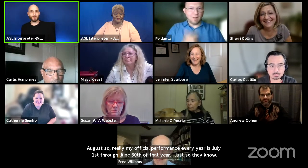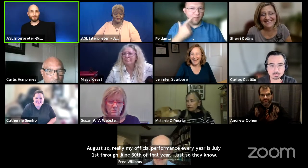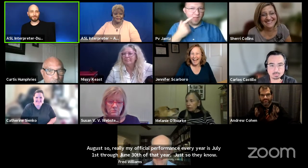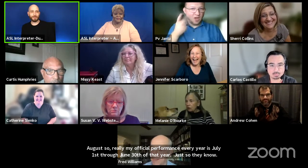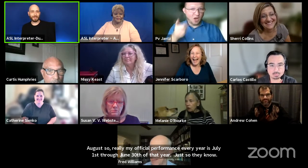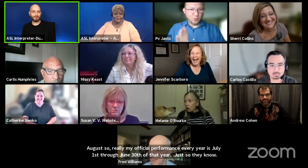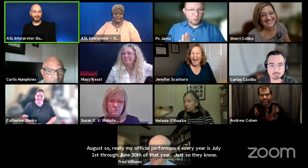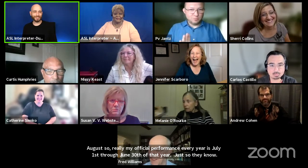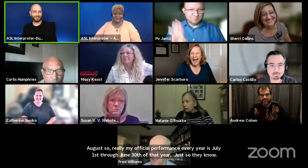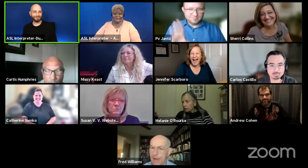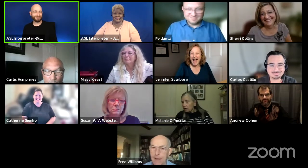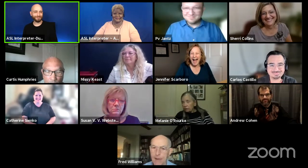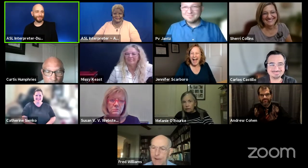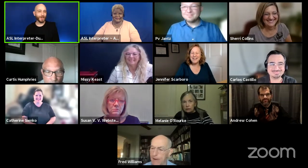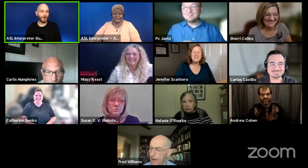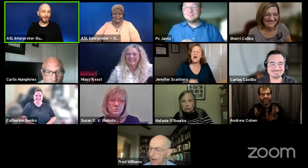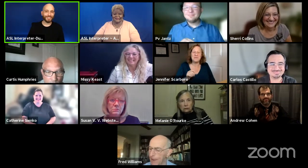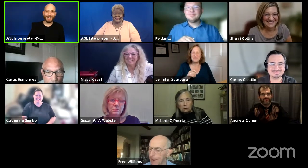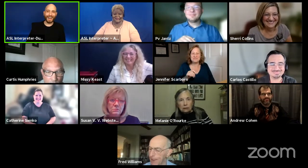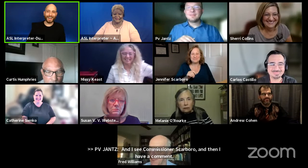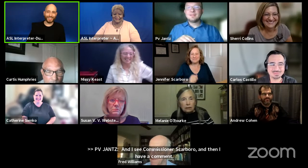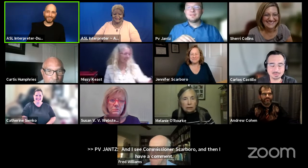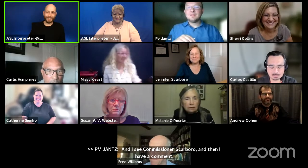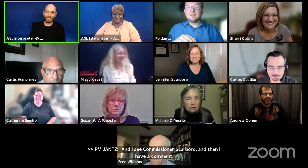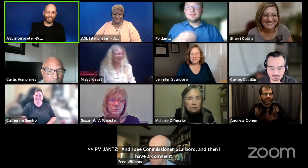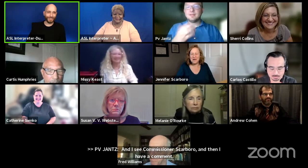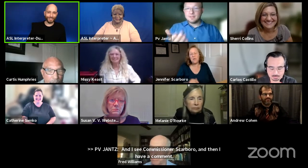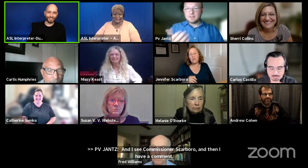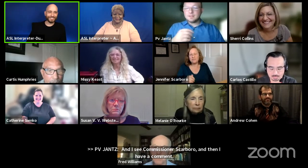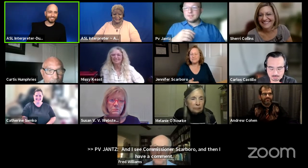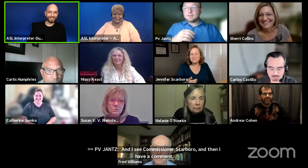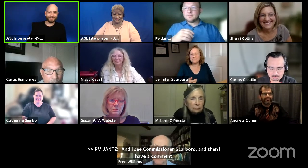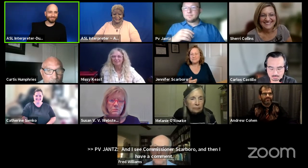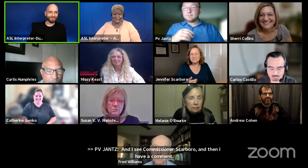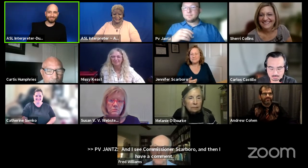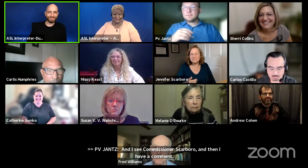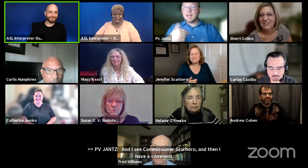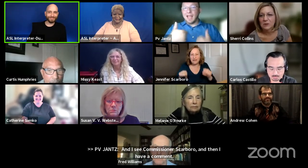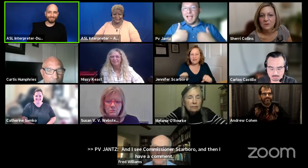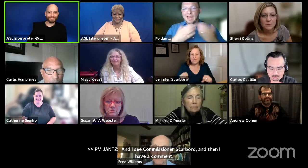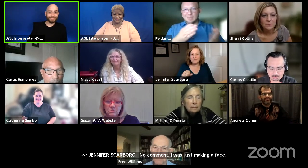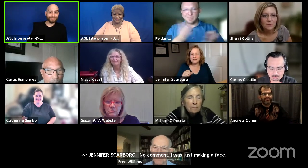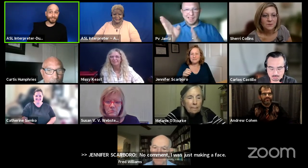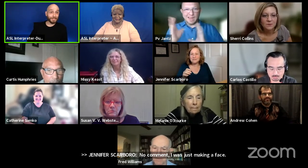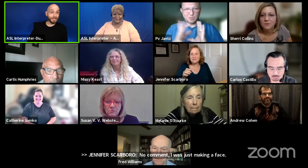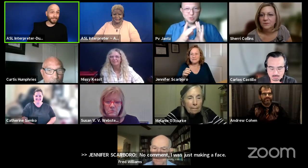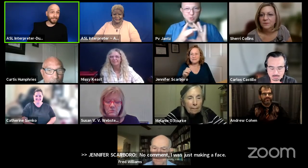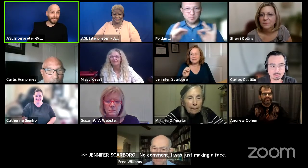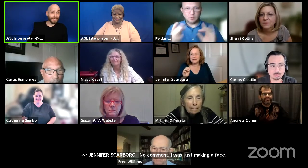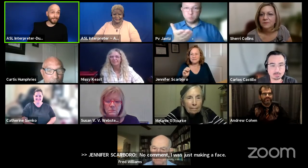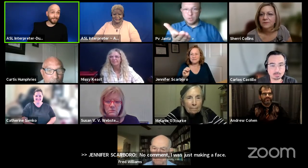No comment, I was just making a face. Okay, I thought you had your hand raised.